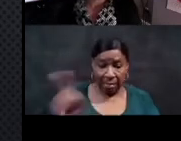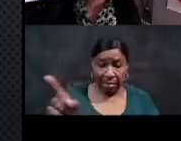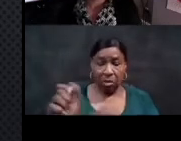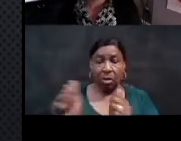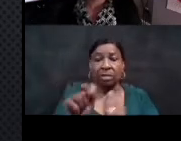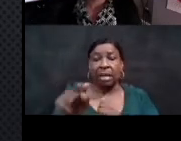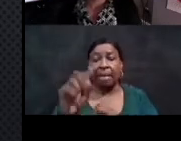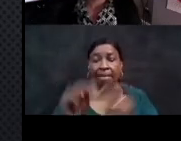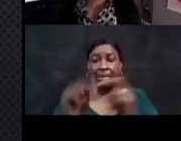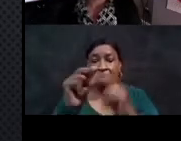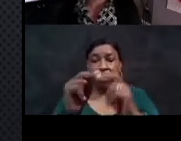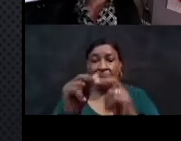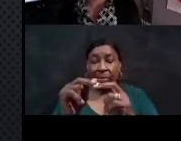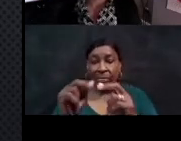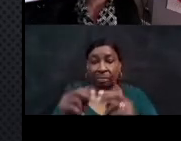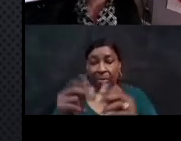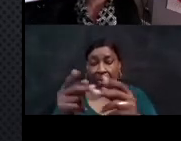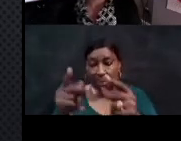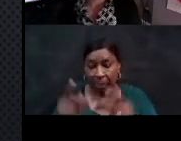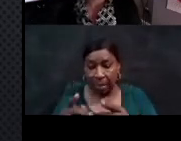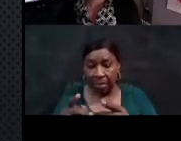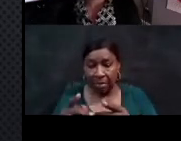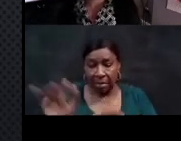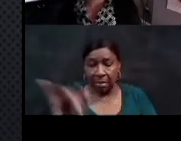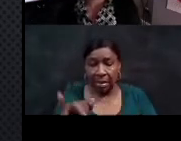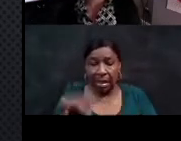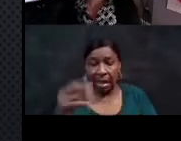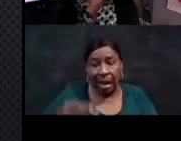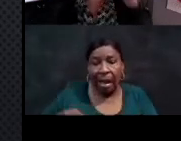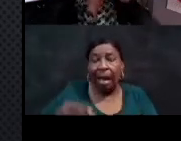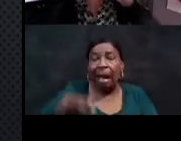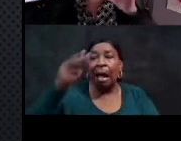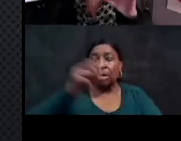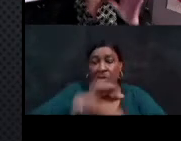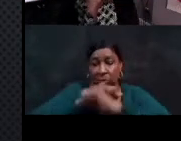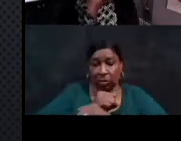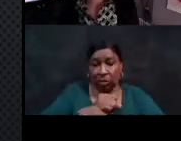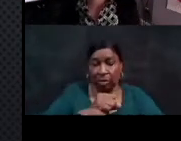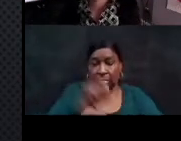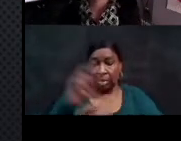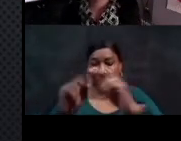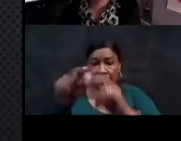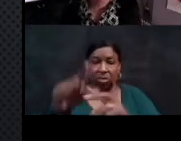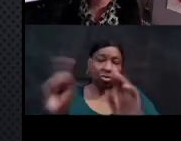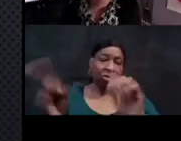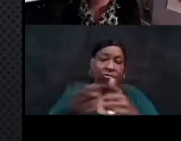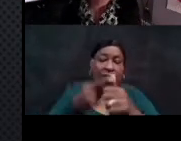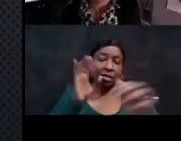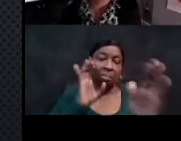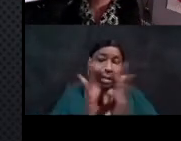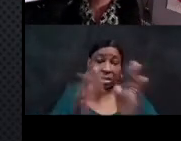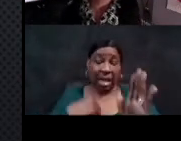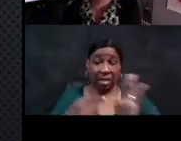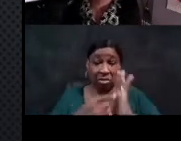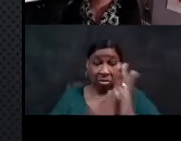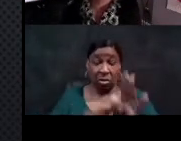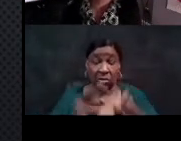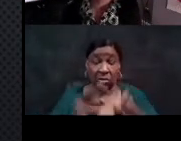of facilities there, including a high security facility, which was the very first picture I showed you in my opening